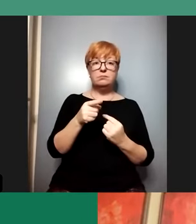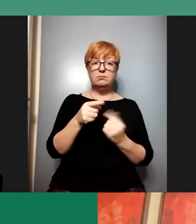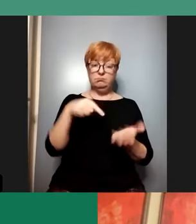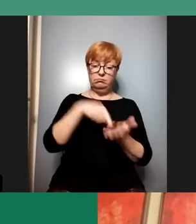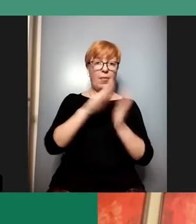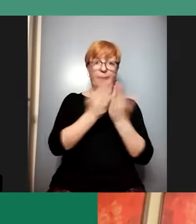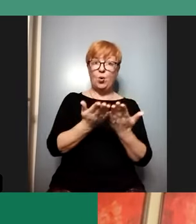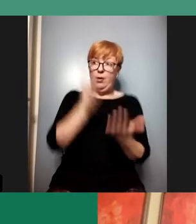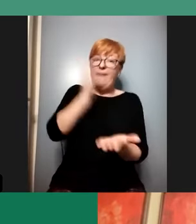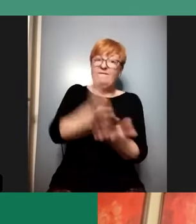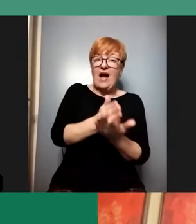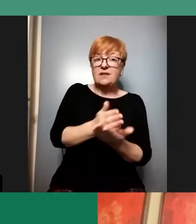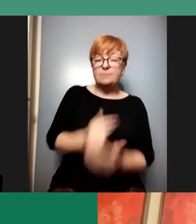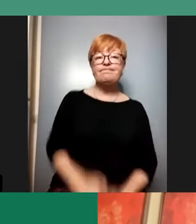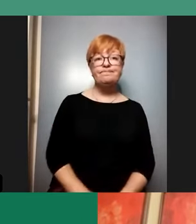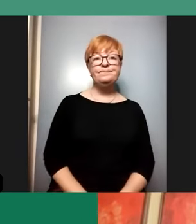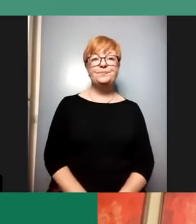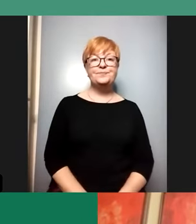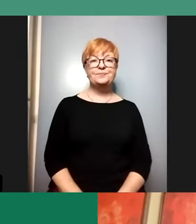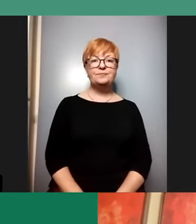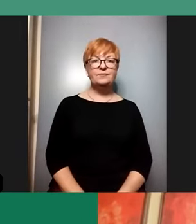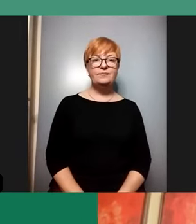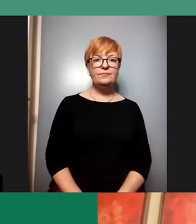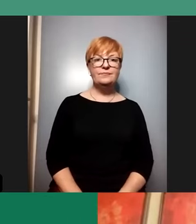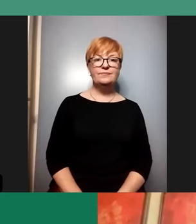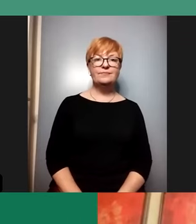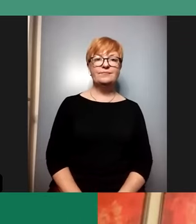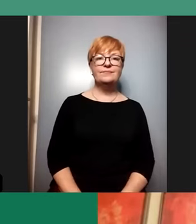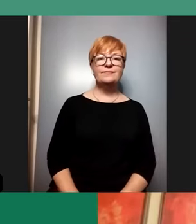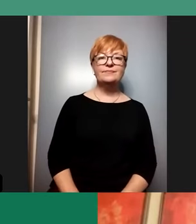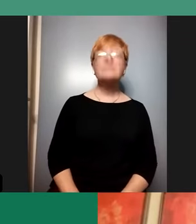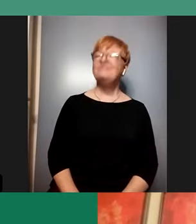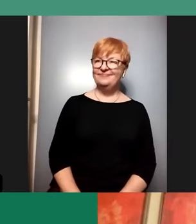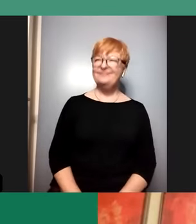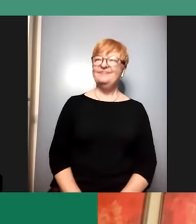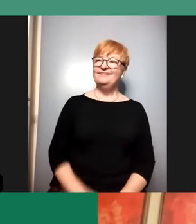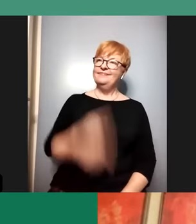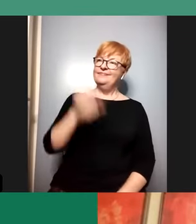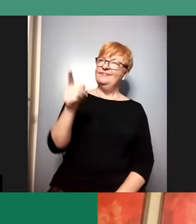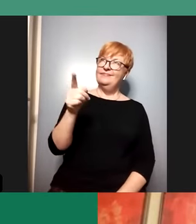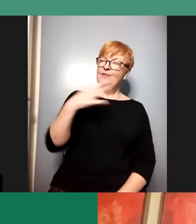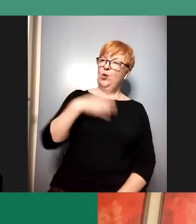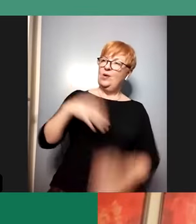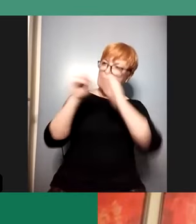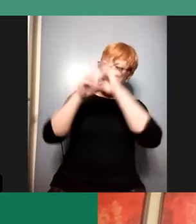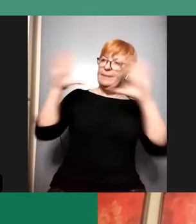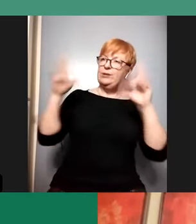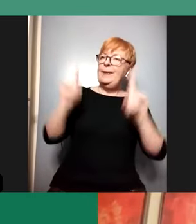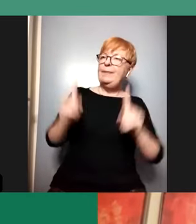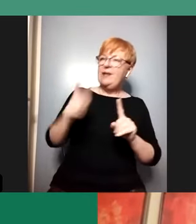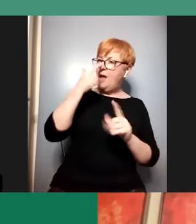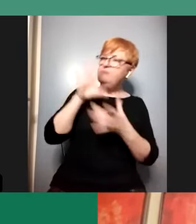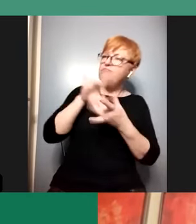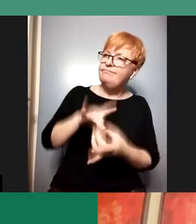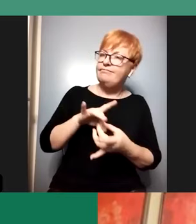factual. Yeah, I feel like that's kind of the, you want to paint an image and people can see that. And also, I guess it humanizes